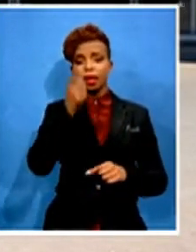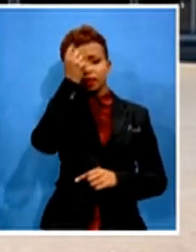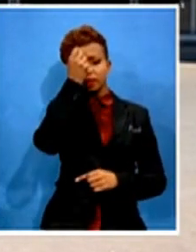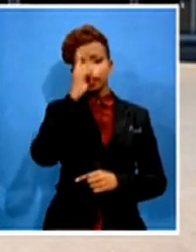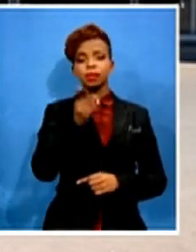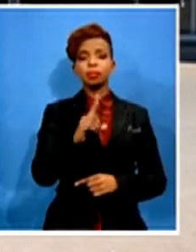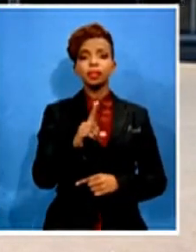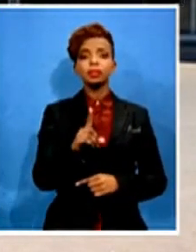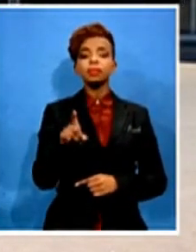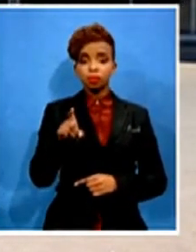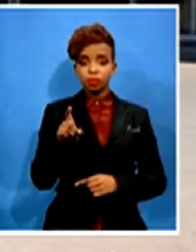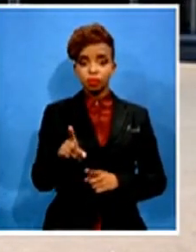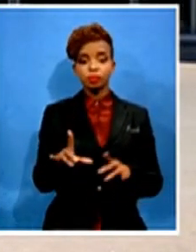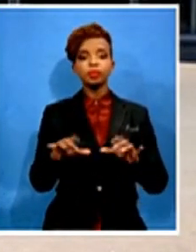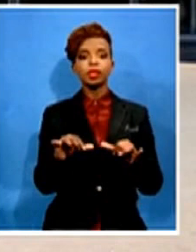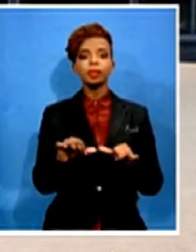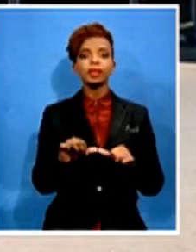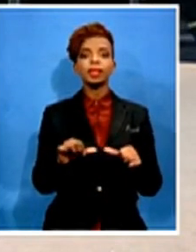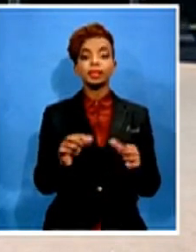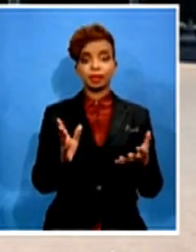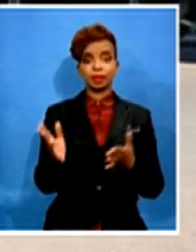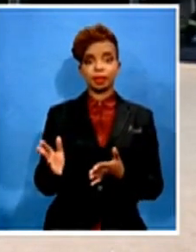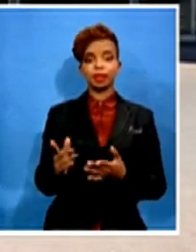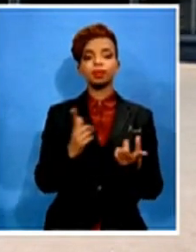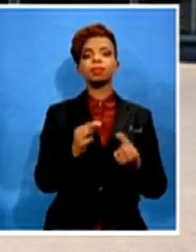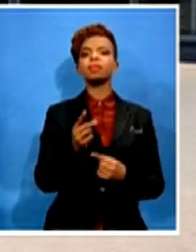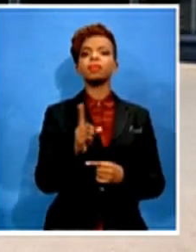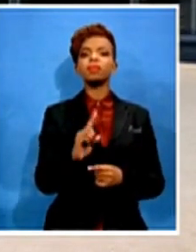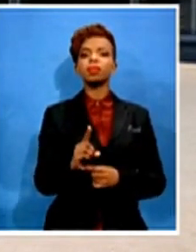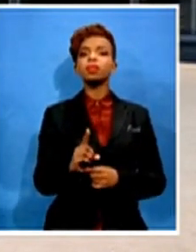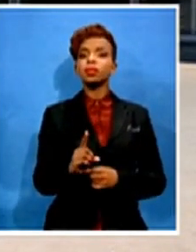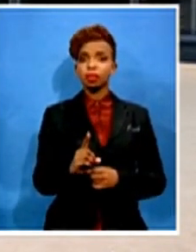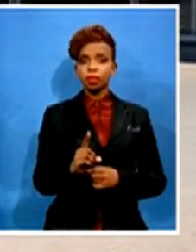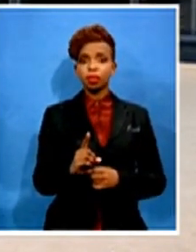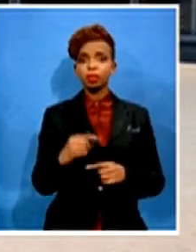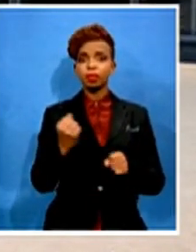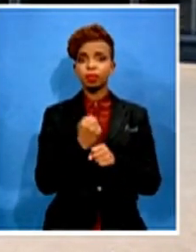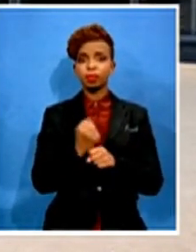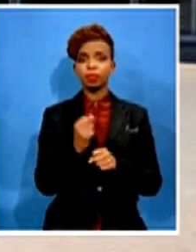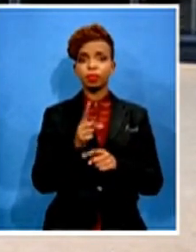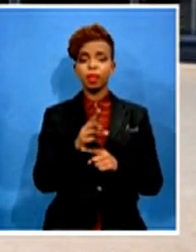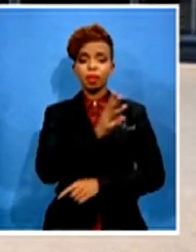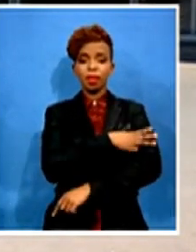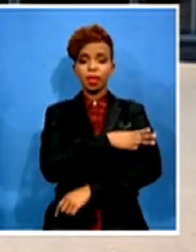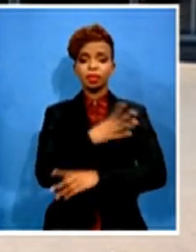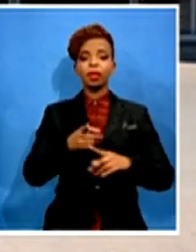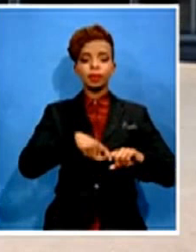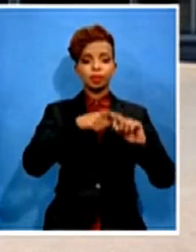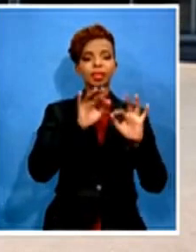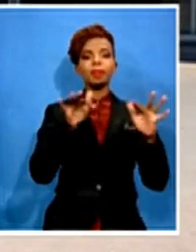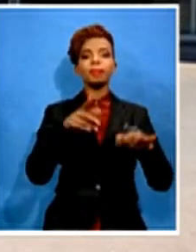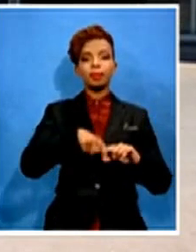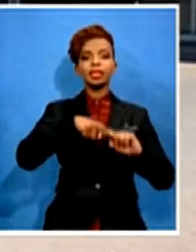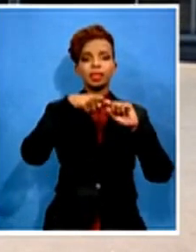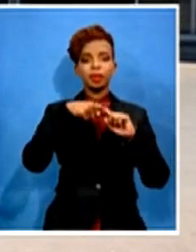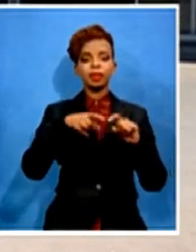hospital was suspended, and the medical manager was also suspended, and then the CEO, the acting CEO, was